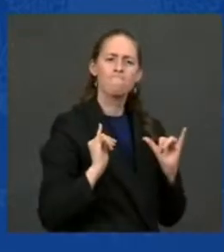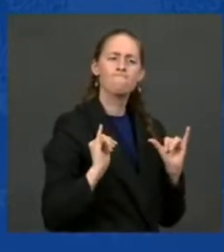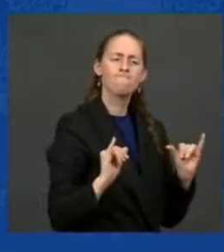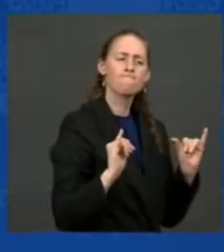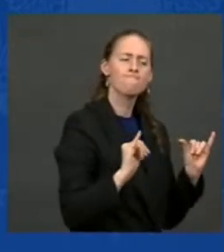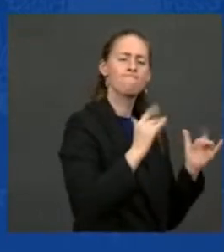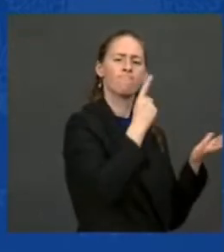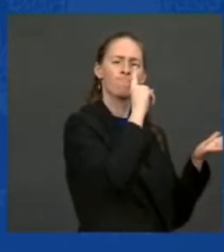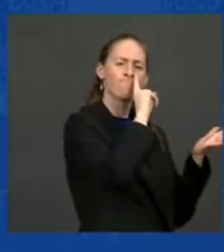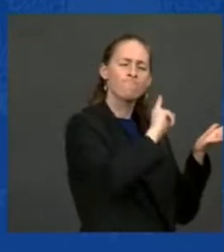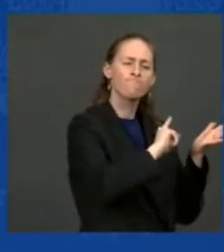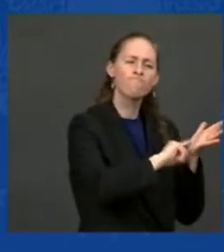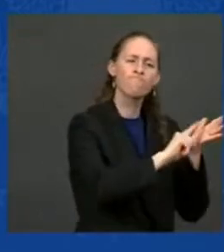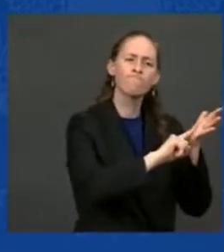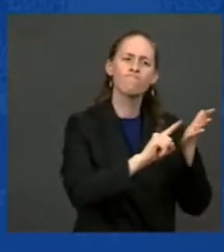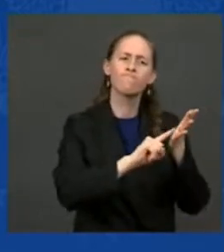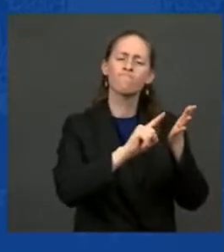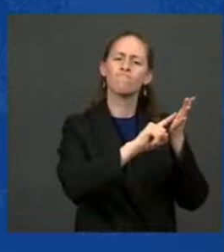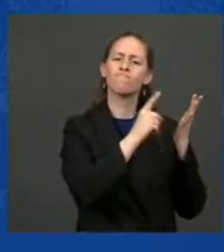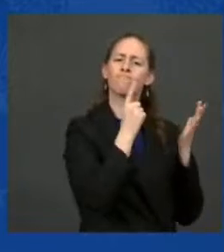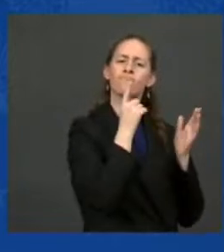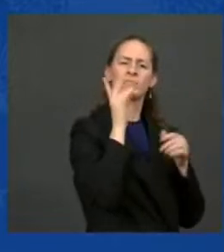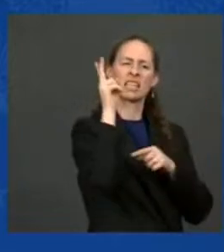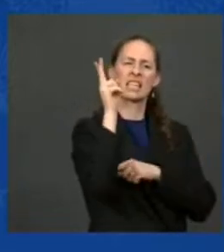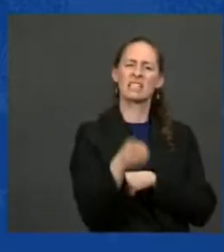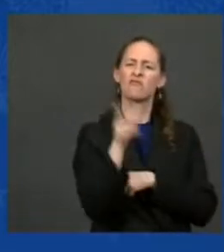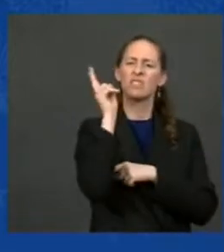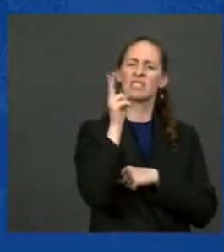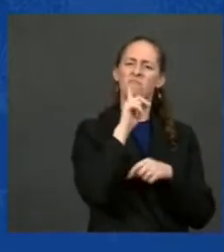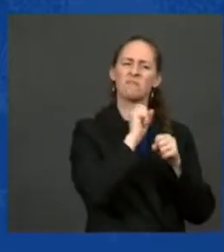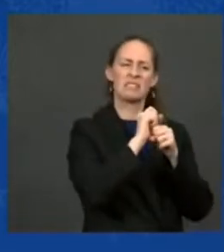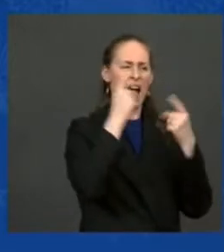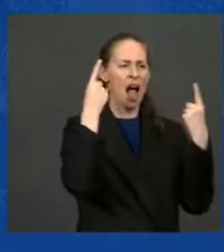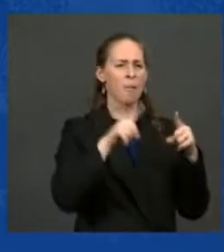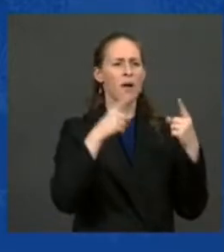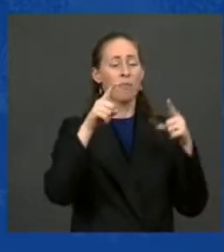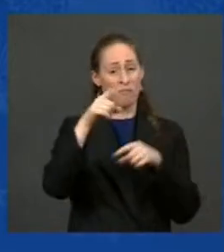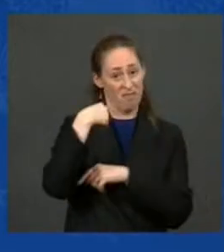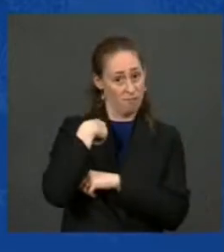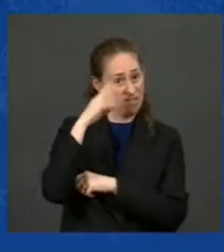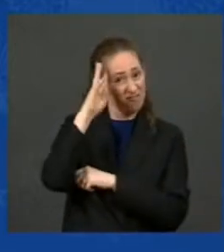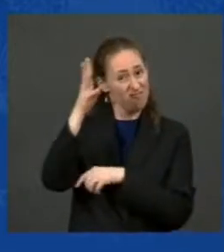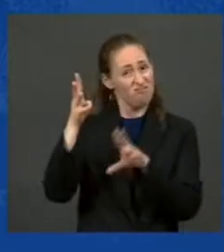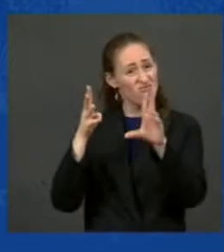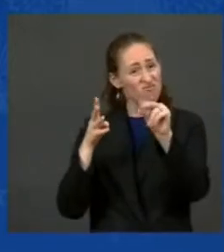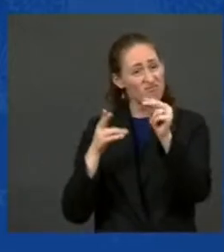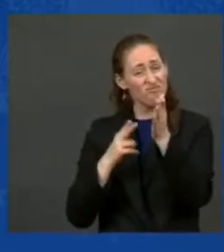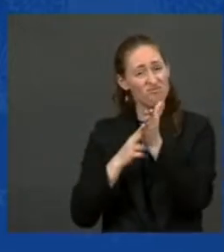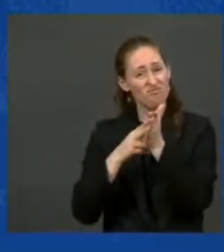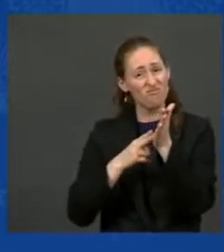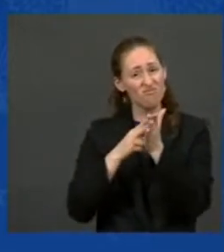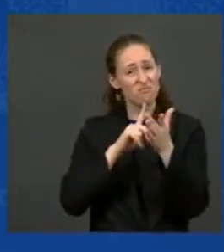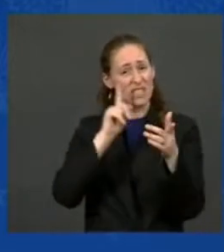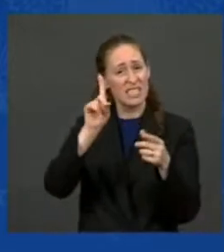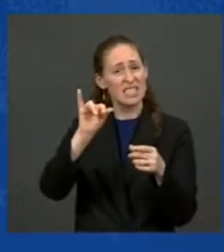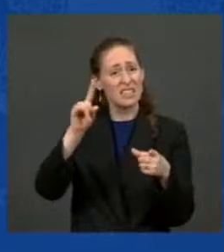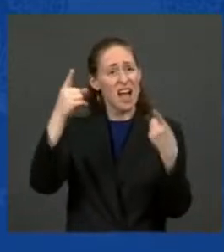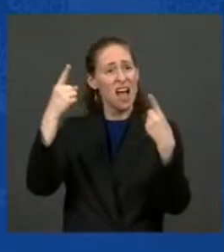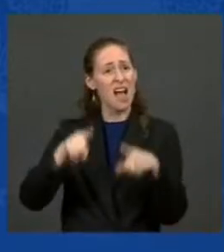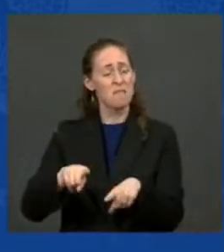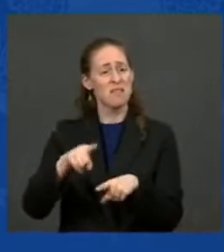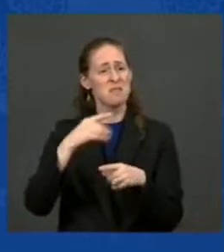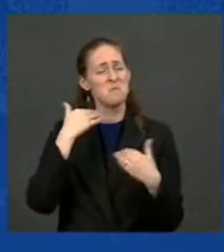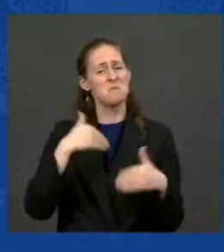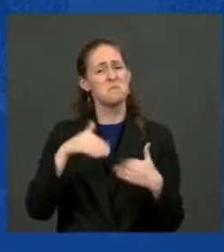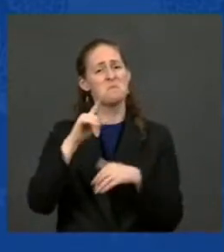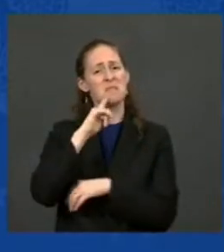most notorious villains. That's not hyperbole. Some of history's most notorious villains.